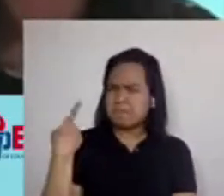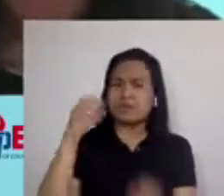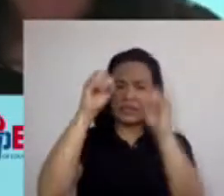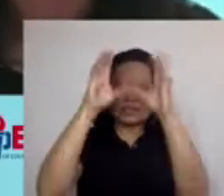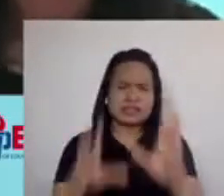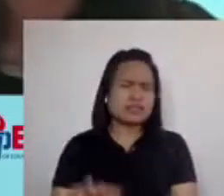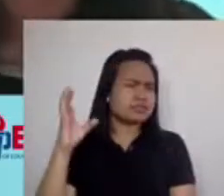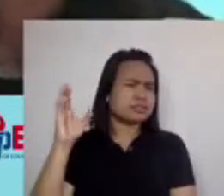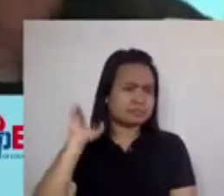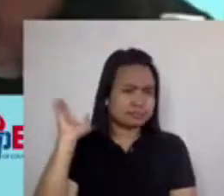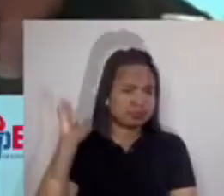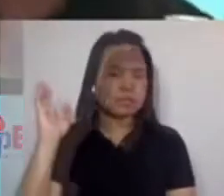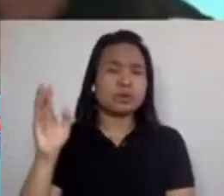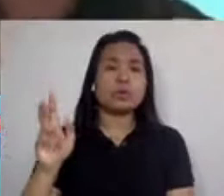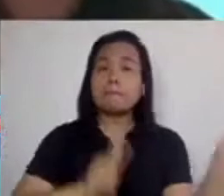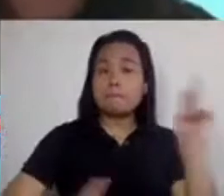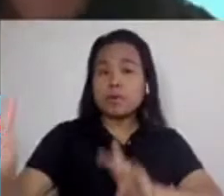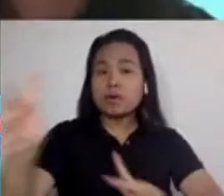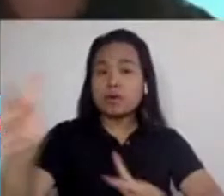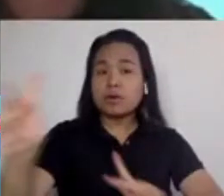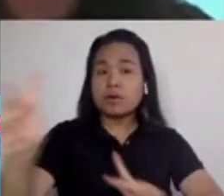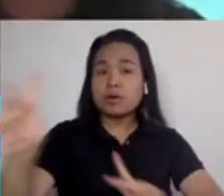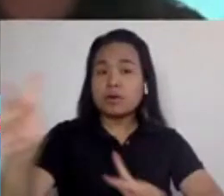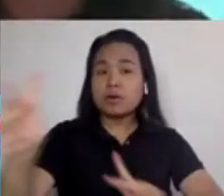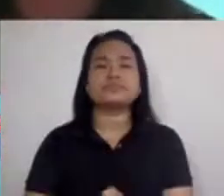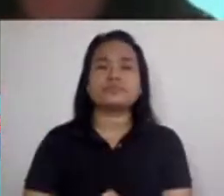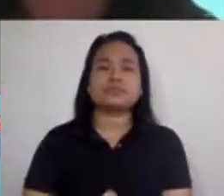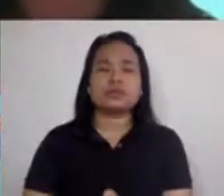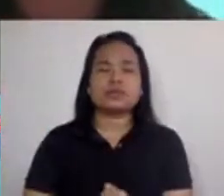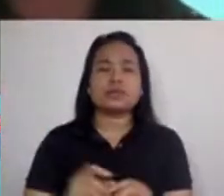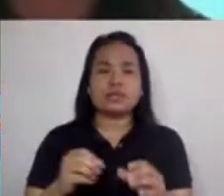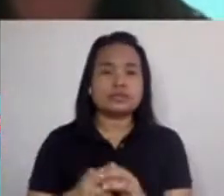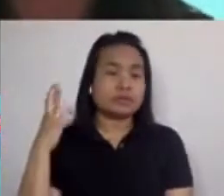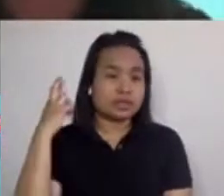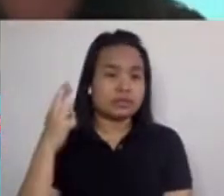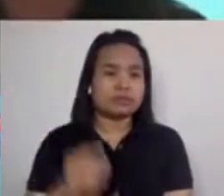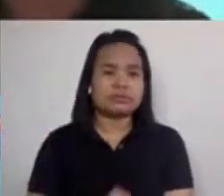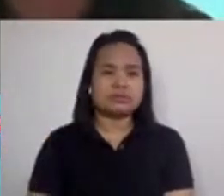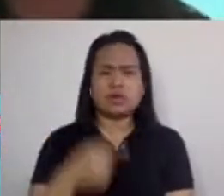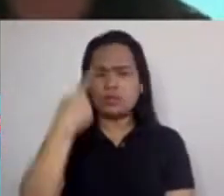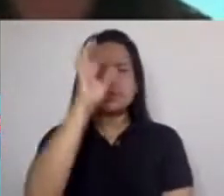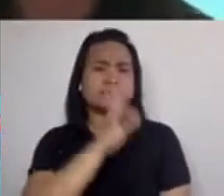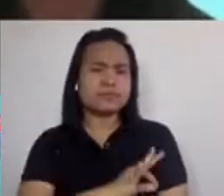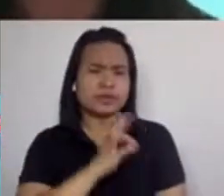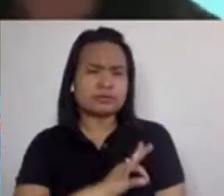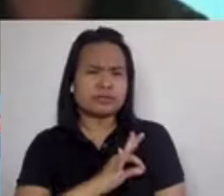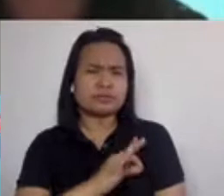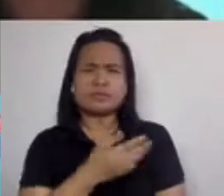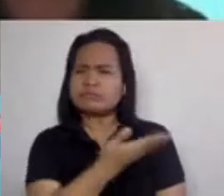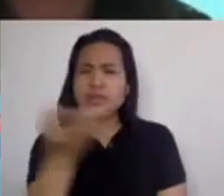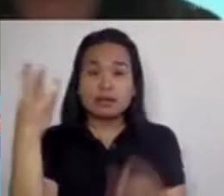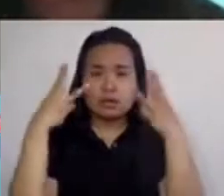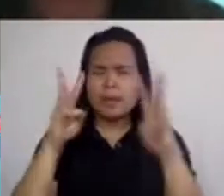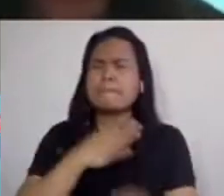perform post-production functions. So for the benefit of everyone who is watching, please allow me to briefly